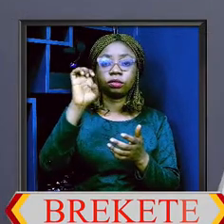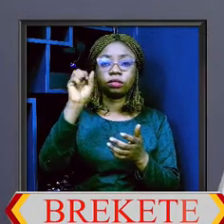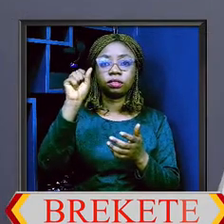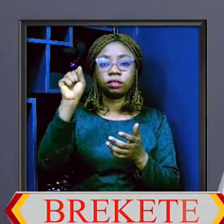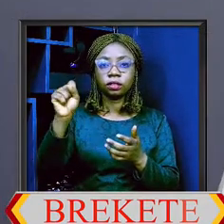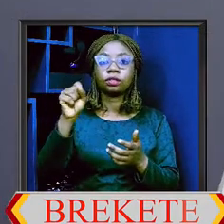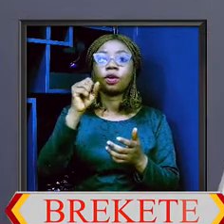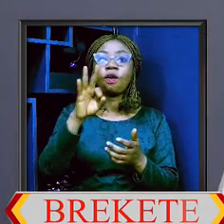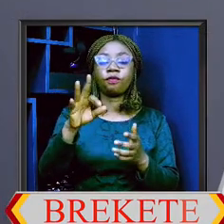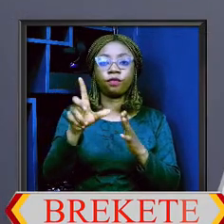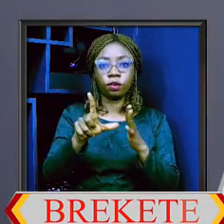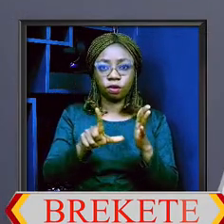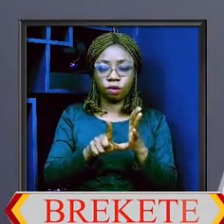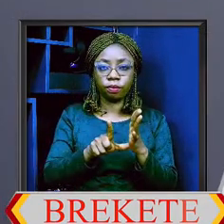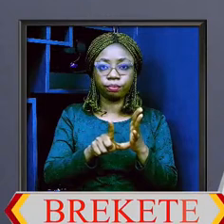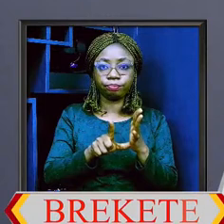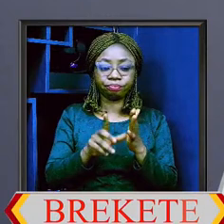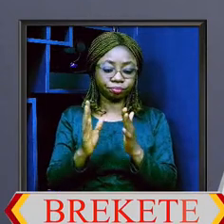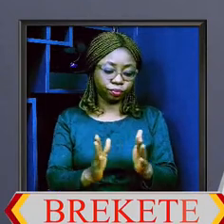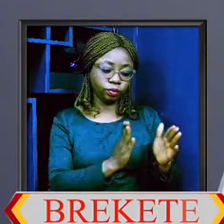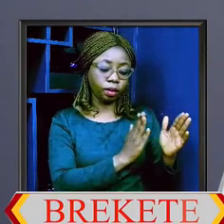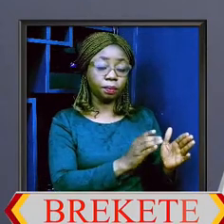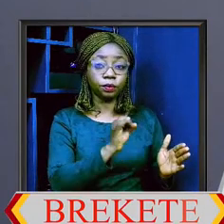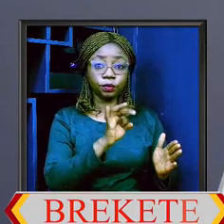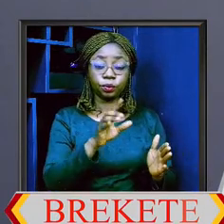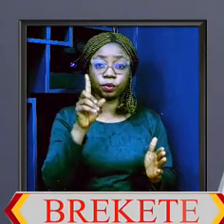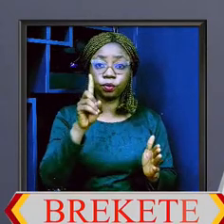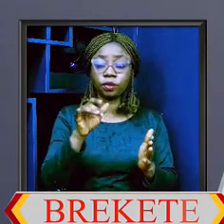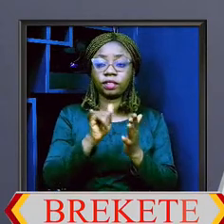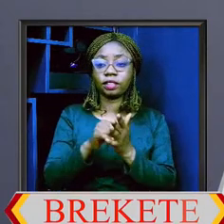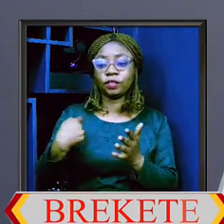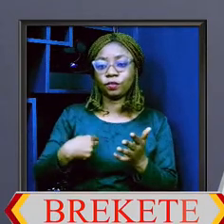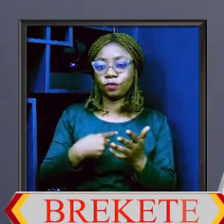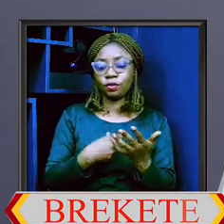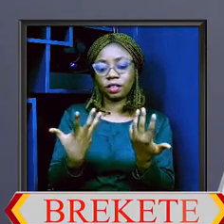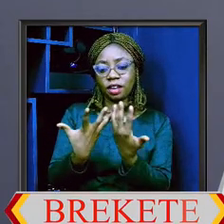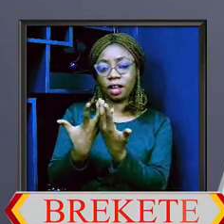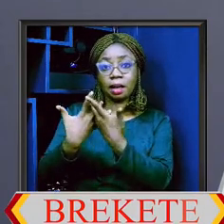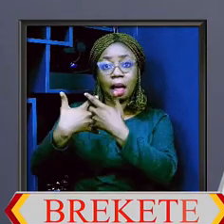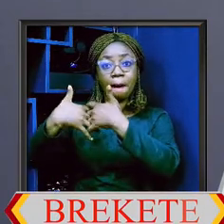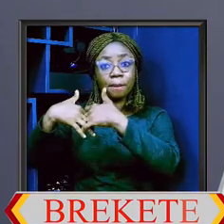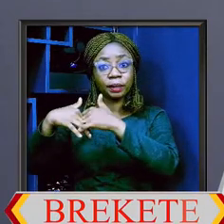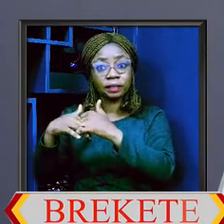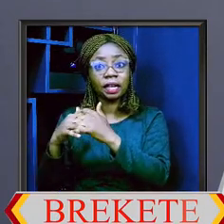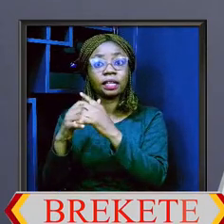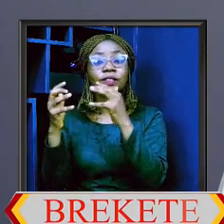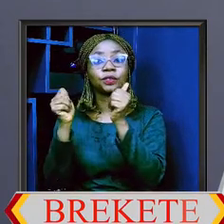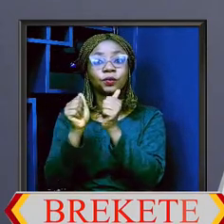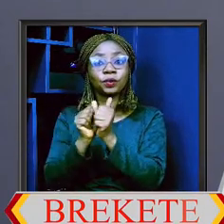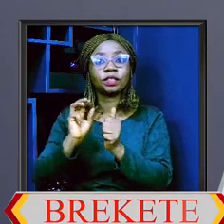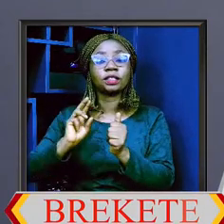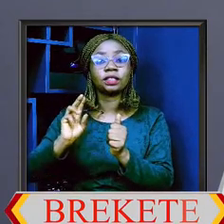law apart from the one way we can't harmonize with our own